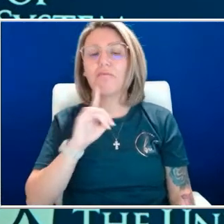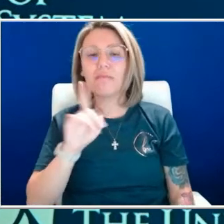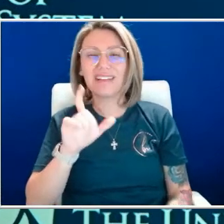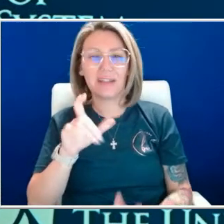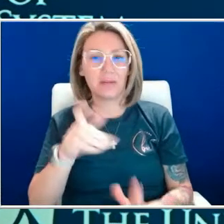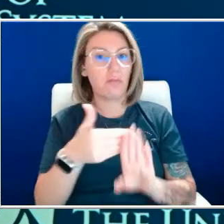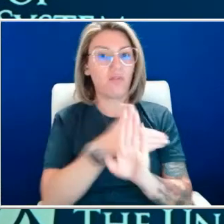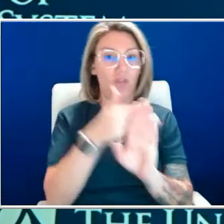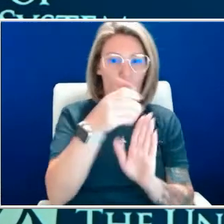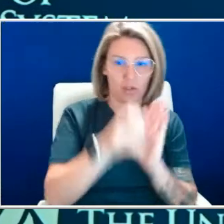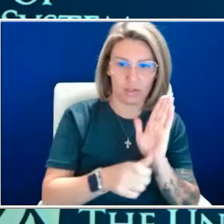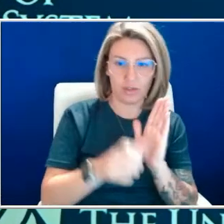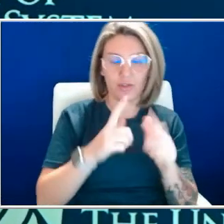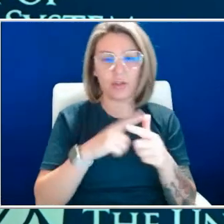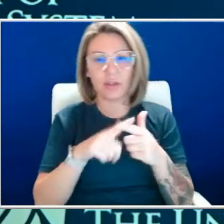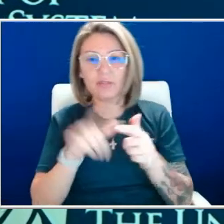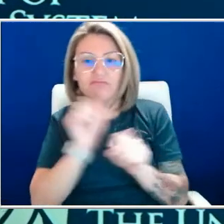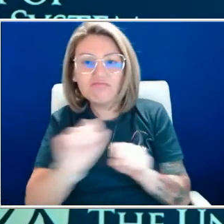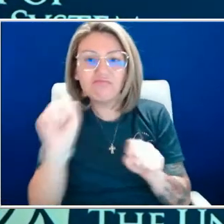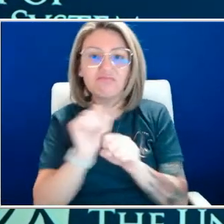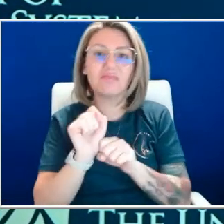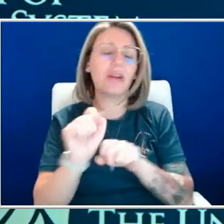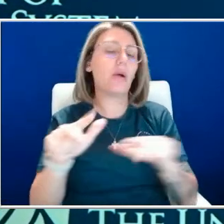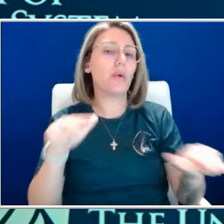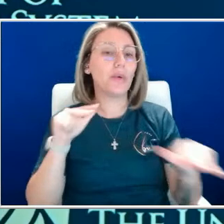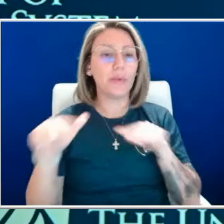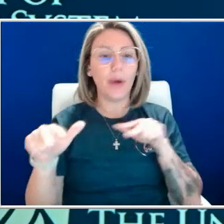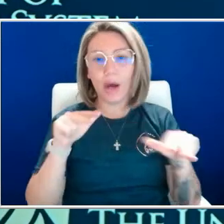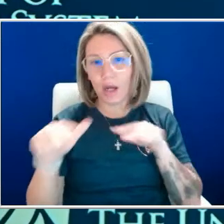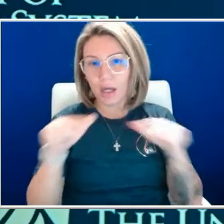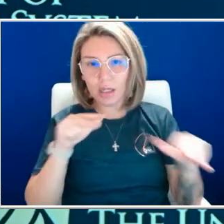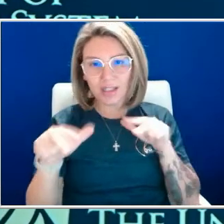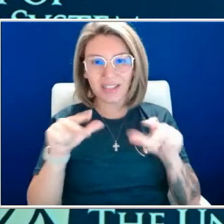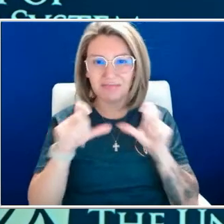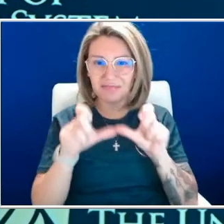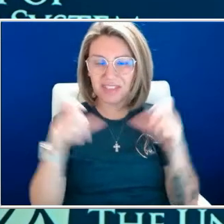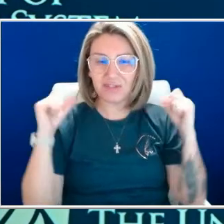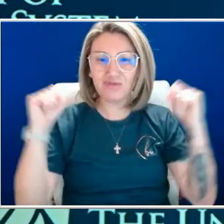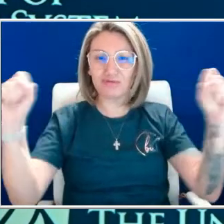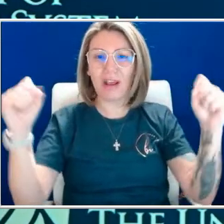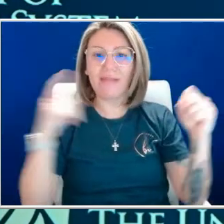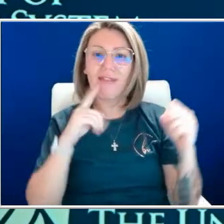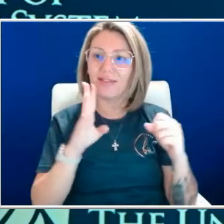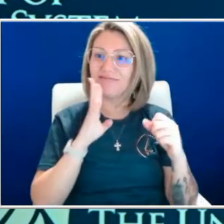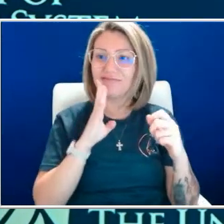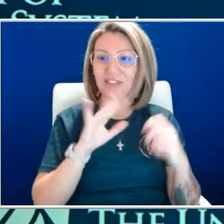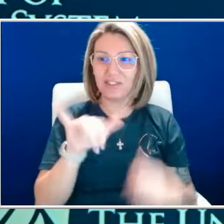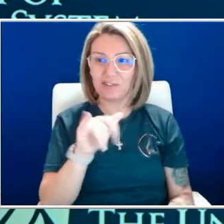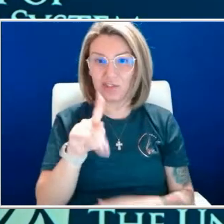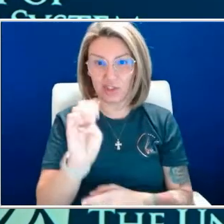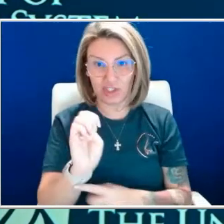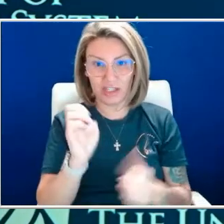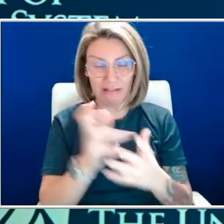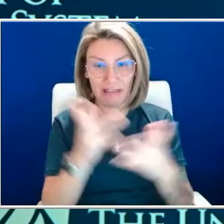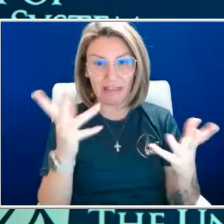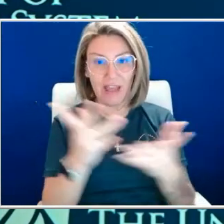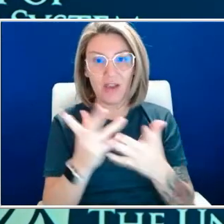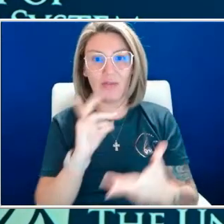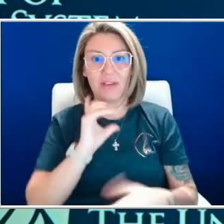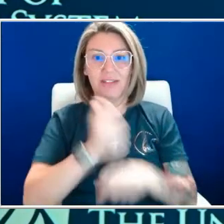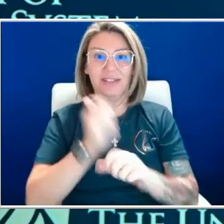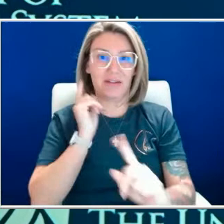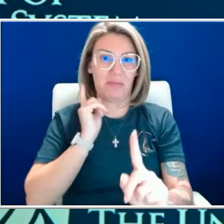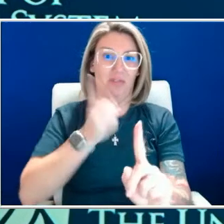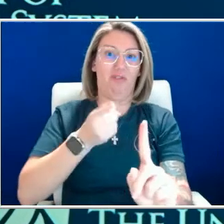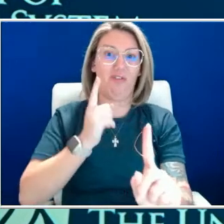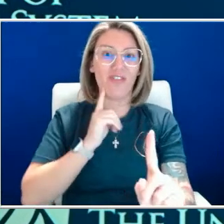on our patients really, walking, trying to maintain their strength. I've talked to Jackie a lot. As like, we had a set goal, a weight goal, and every day I saw her in